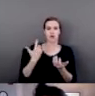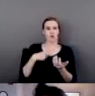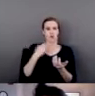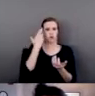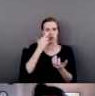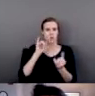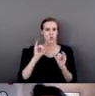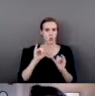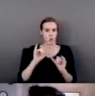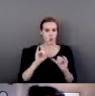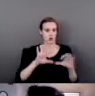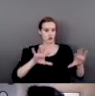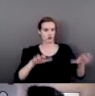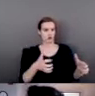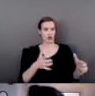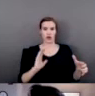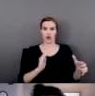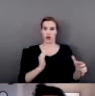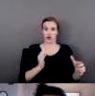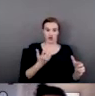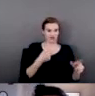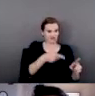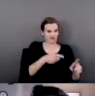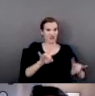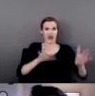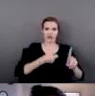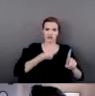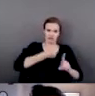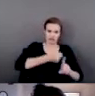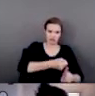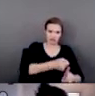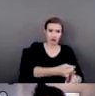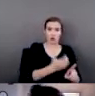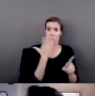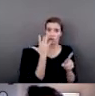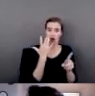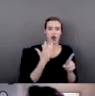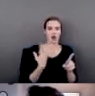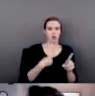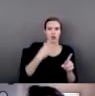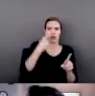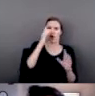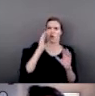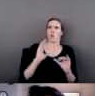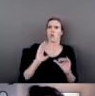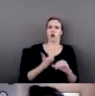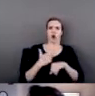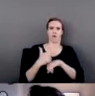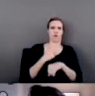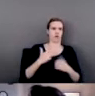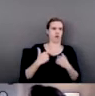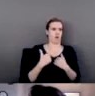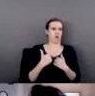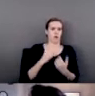victimization because it was our fault, that we allowed it to happen, that we let it come into our communities. But